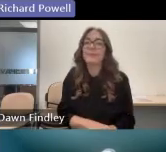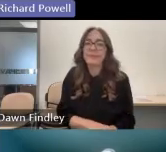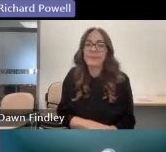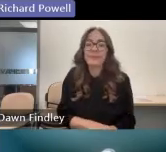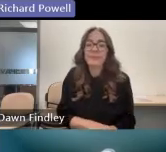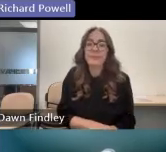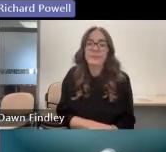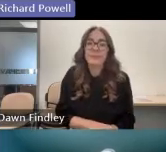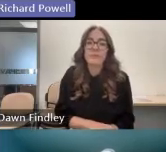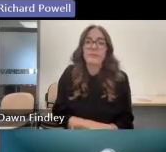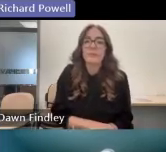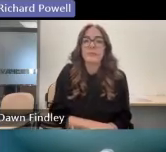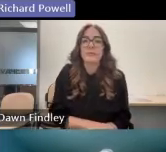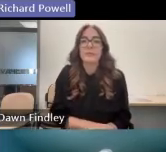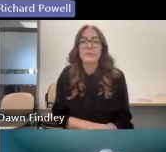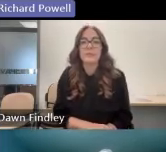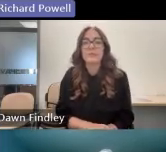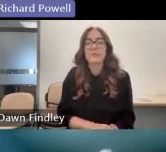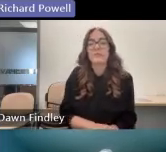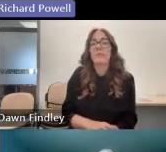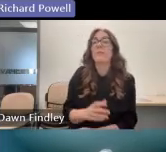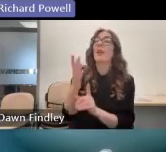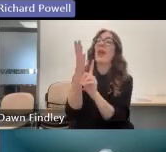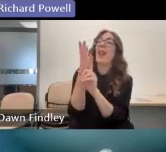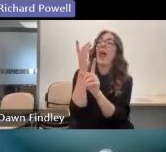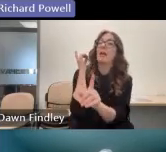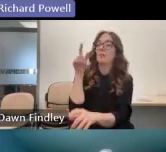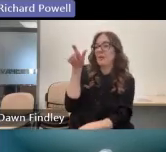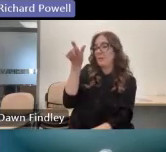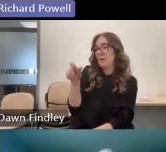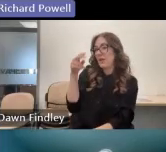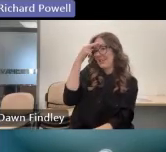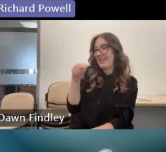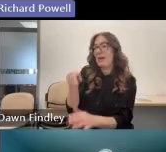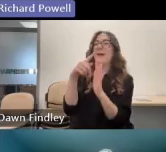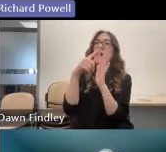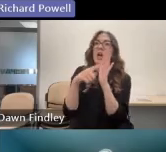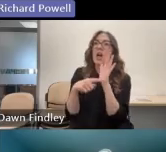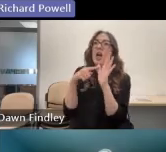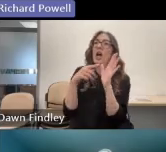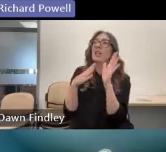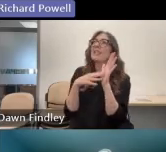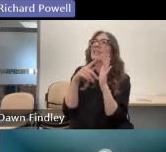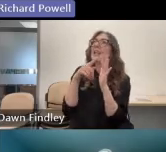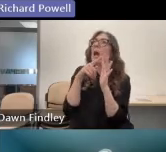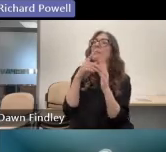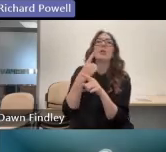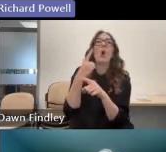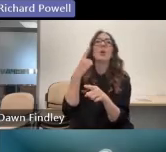And Jamie last week talked about smart invert and